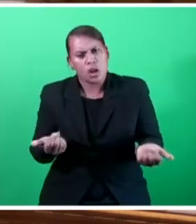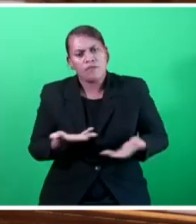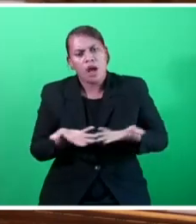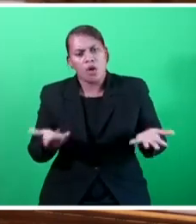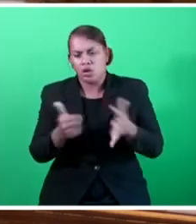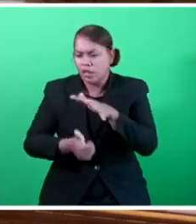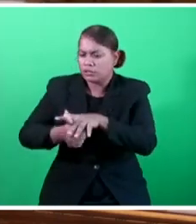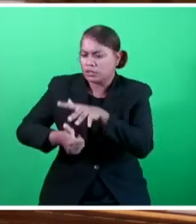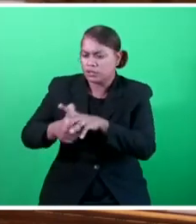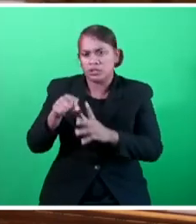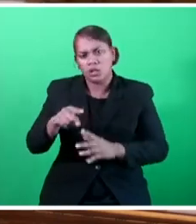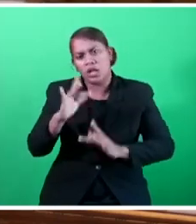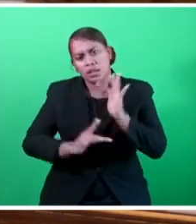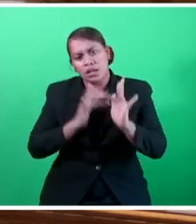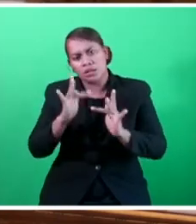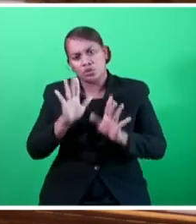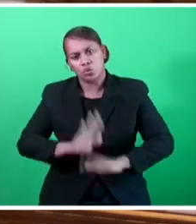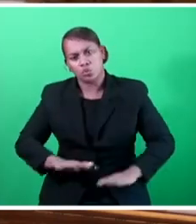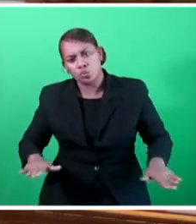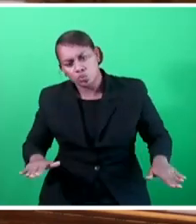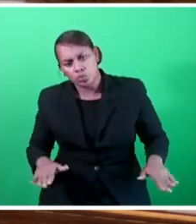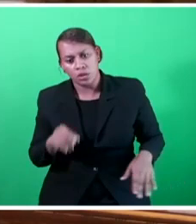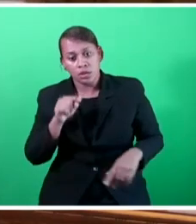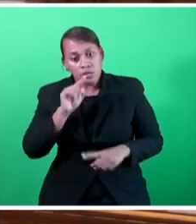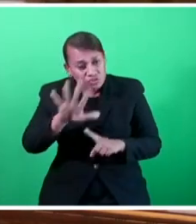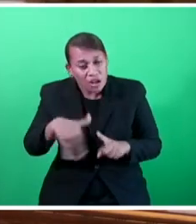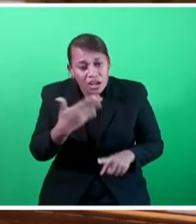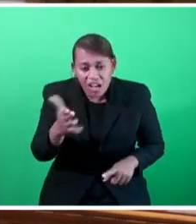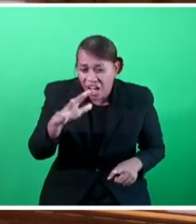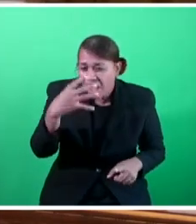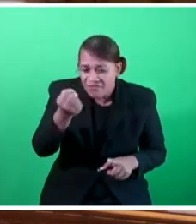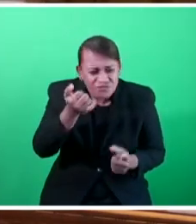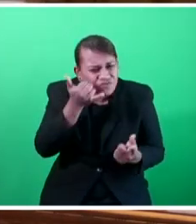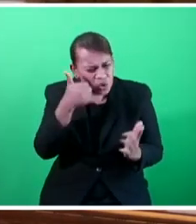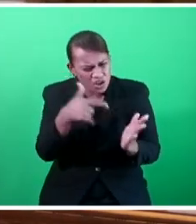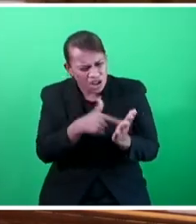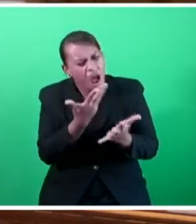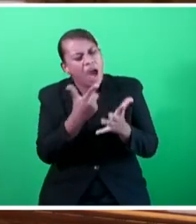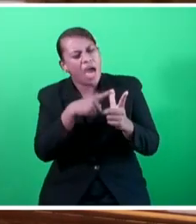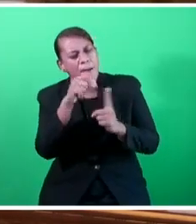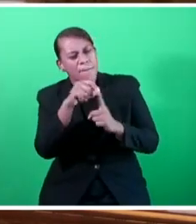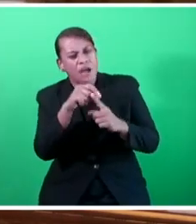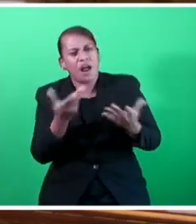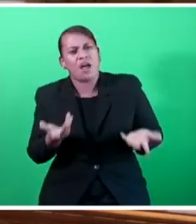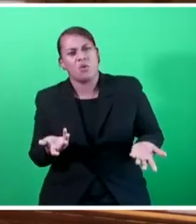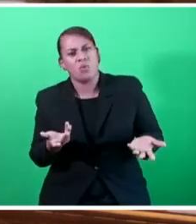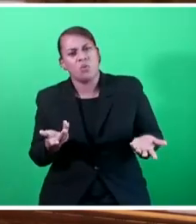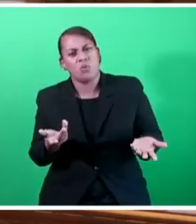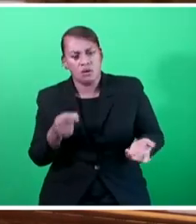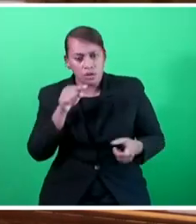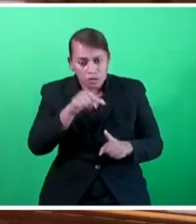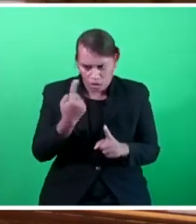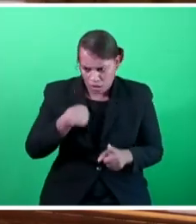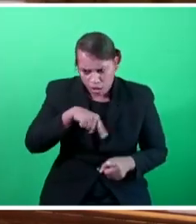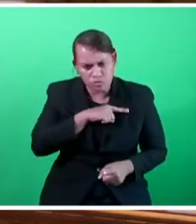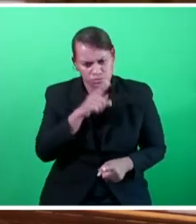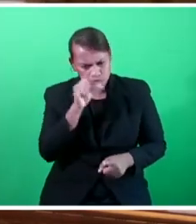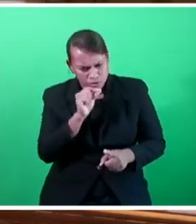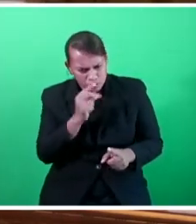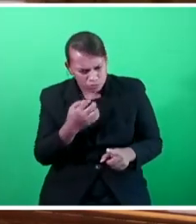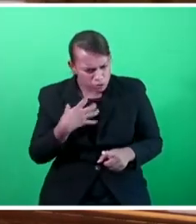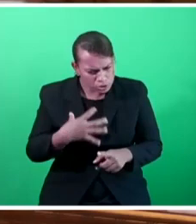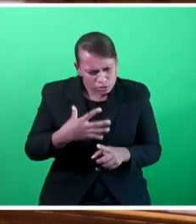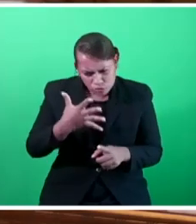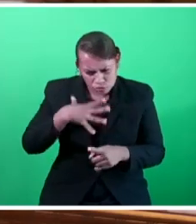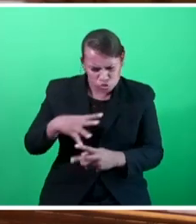internet. Check the applications that they have on their mobile phones. In a nutshell, Let's take more responsibility